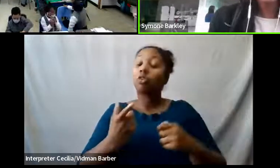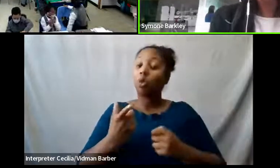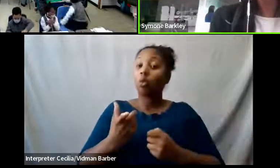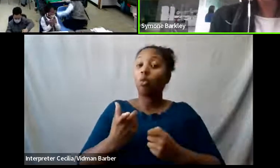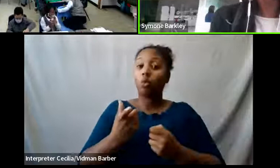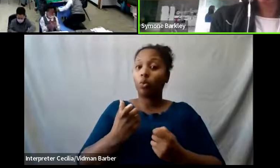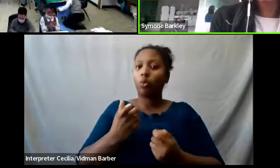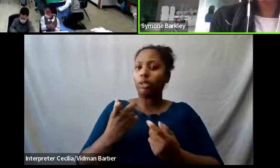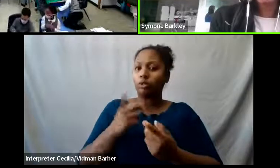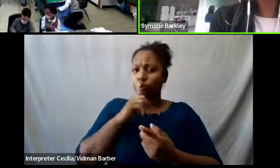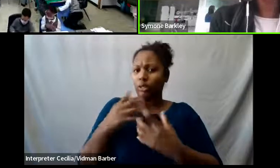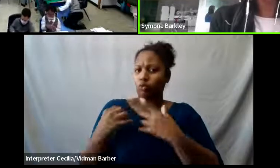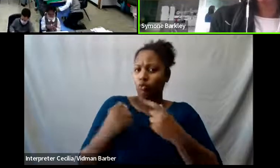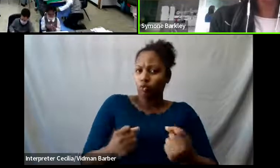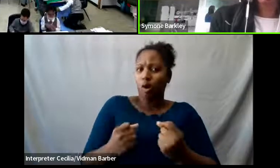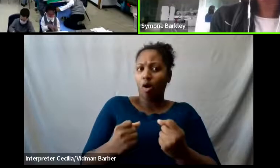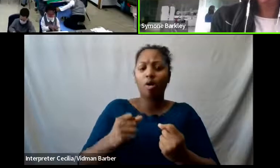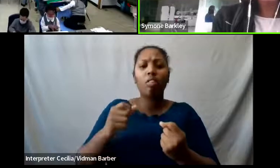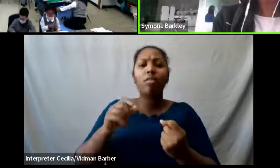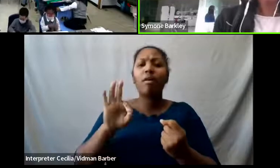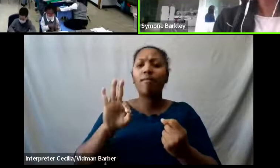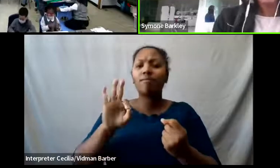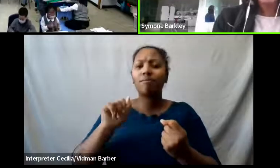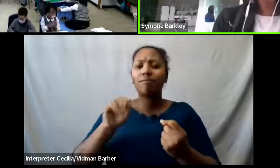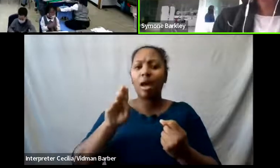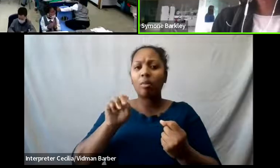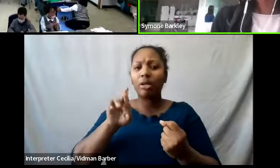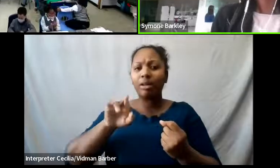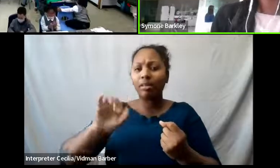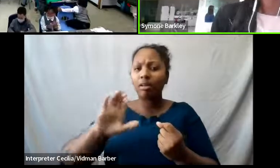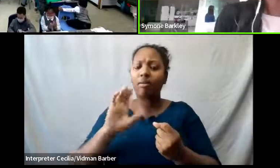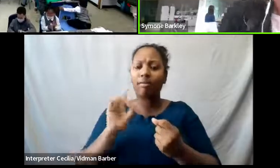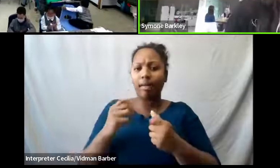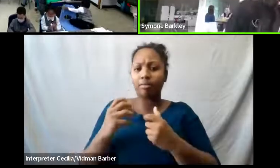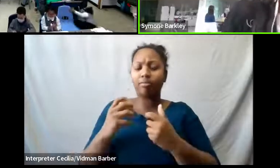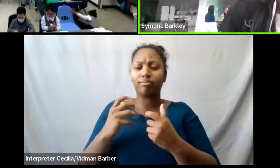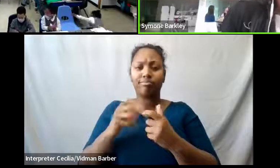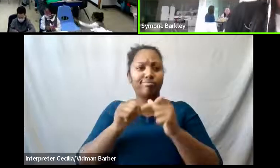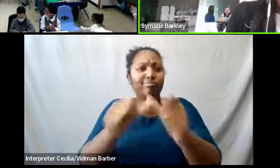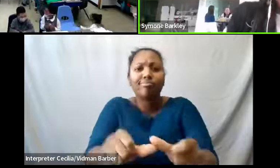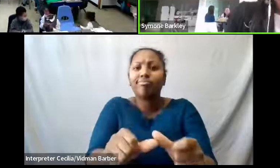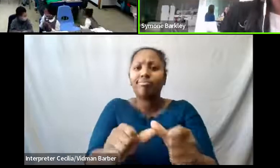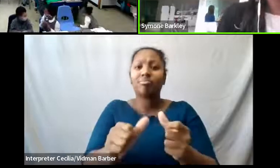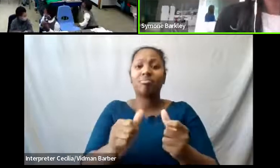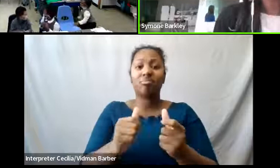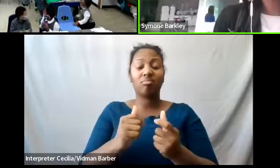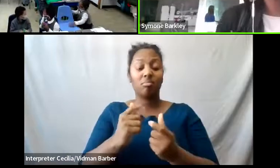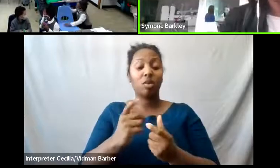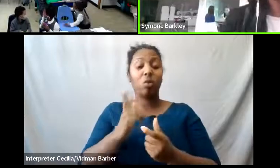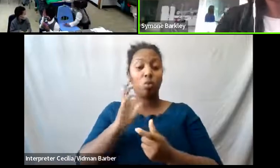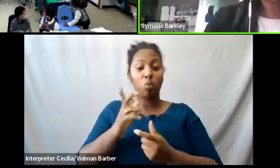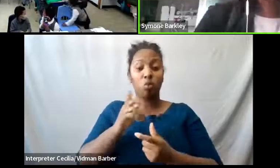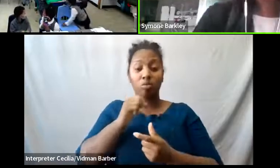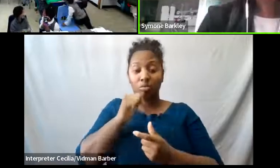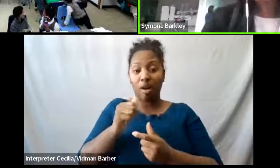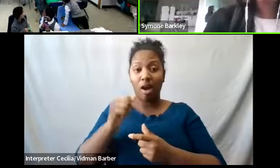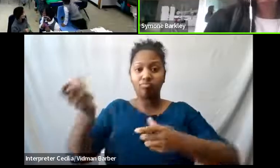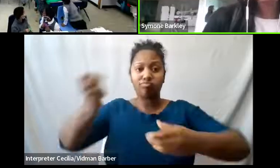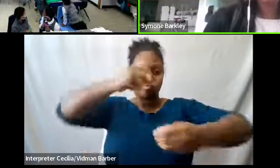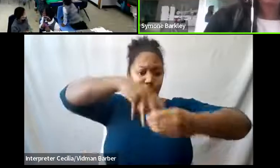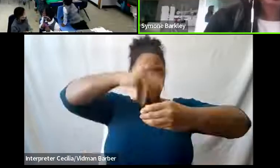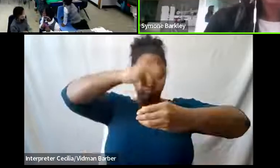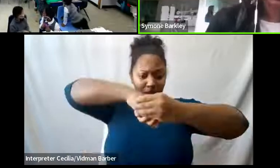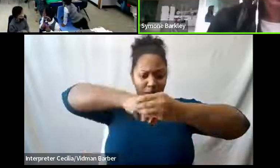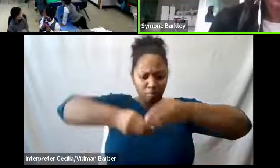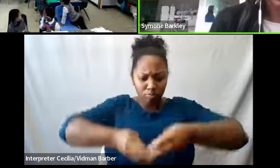really good thing. It's pretty strong. The fabric is really strong and can handle a decent amount of materials on the inside. So I wouldn't